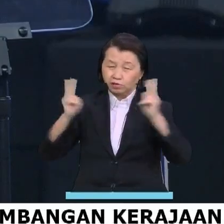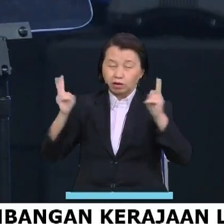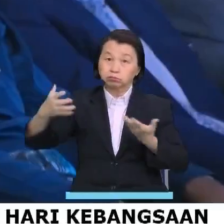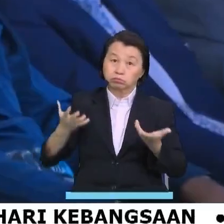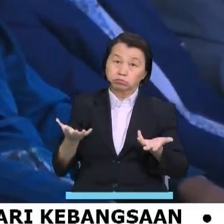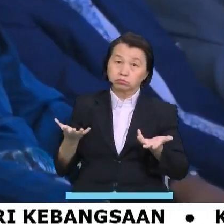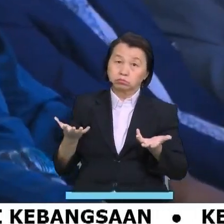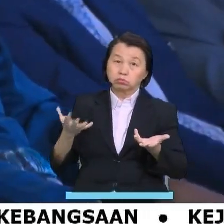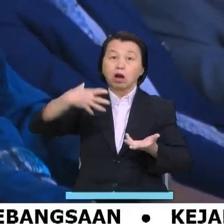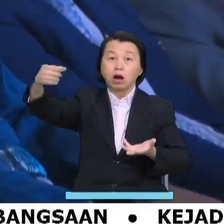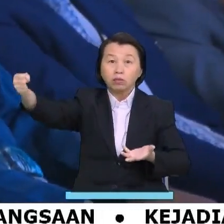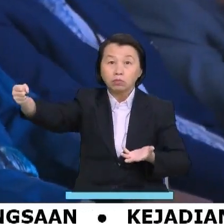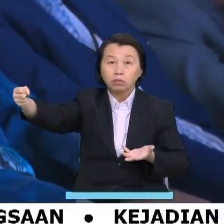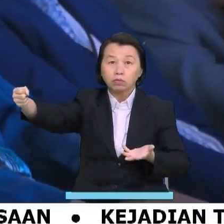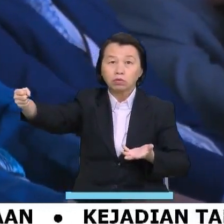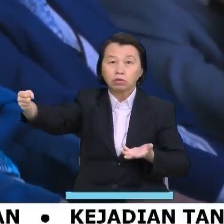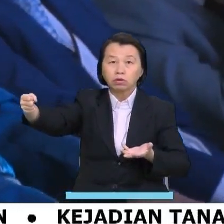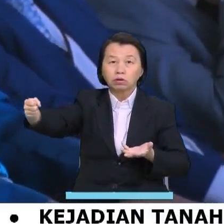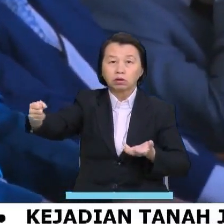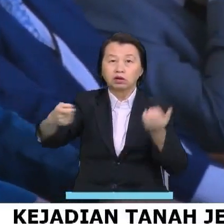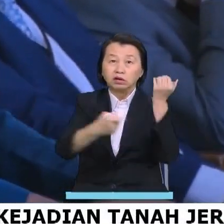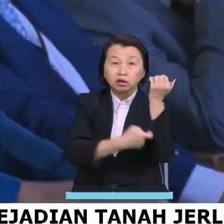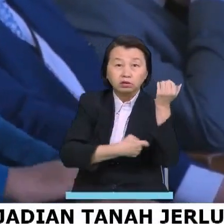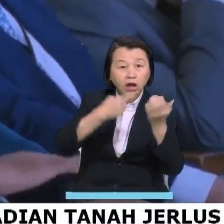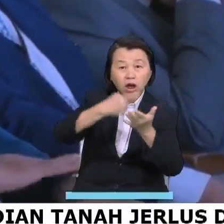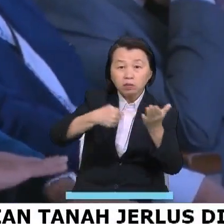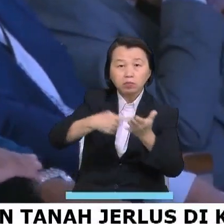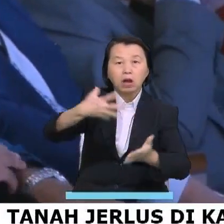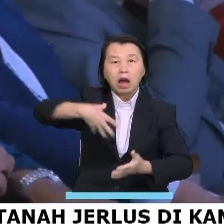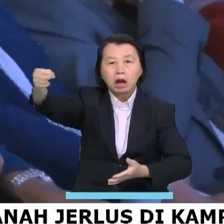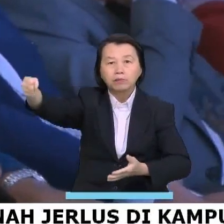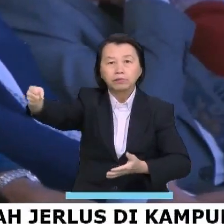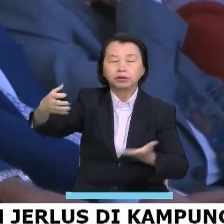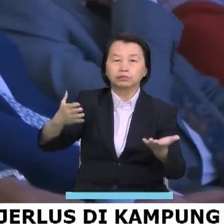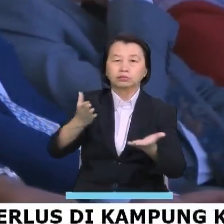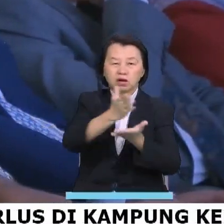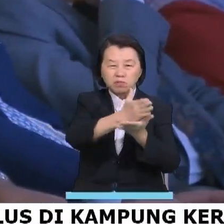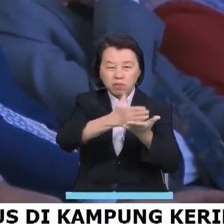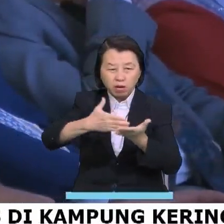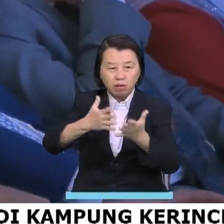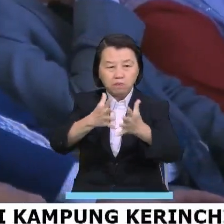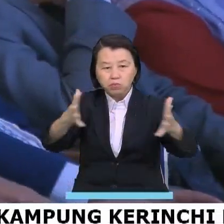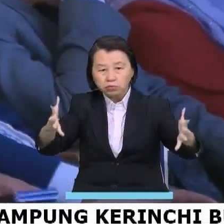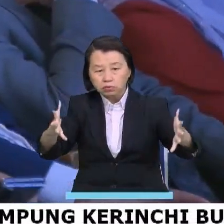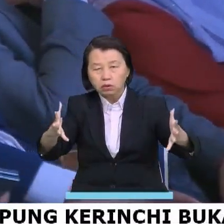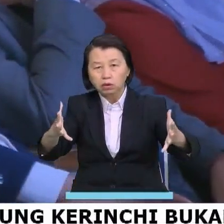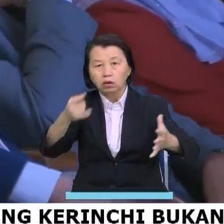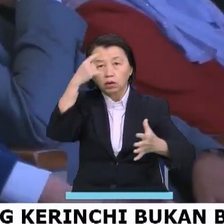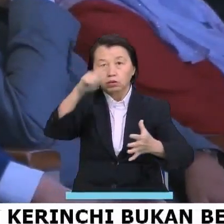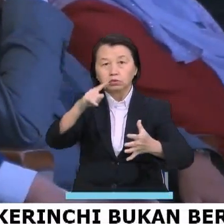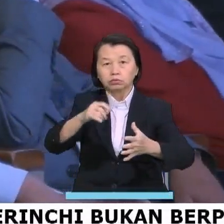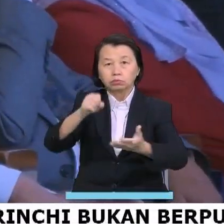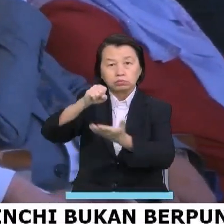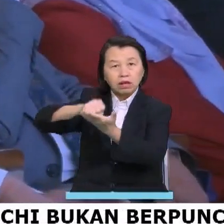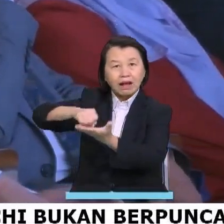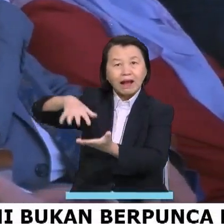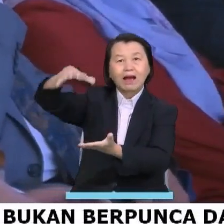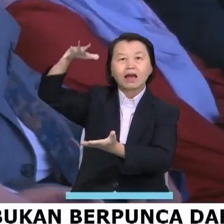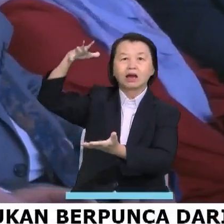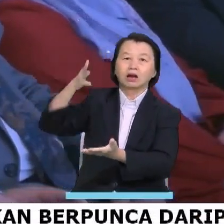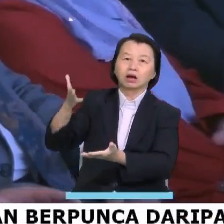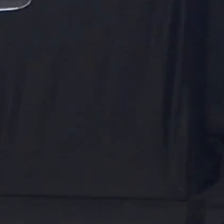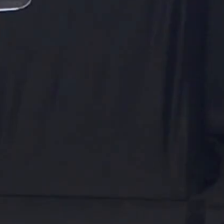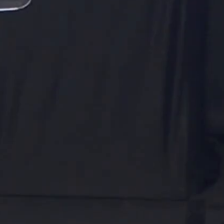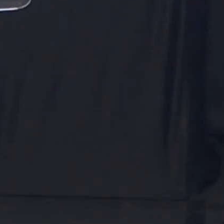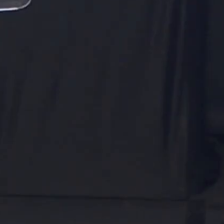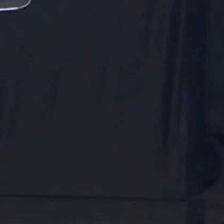opportunity for Malaysians to reflect on the nation's achievements and to consider how unity can be further reinforced to address future